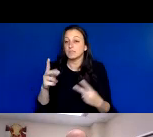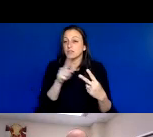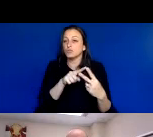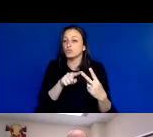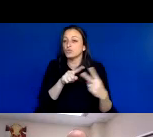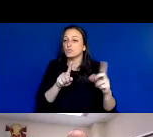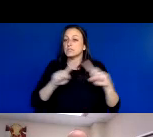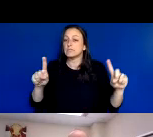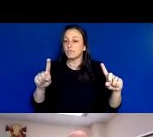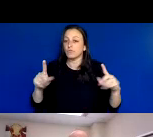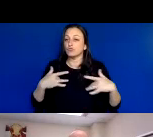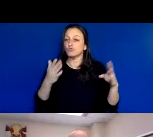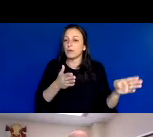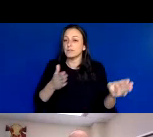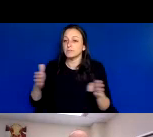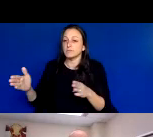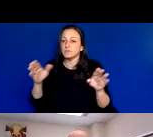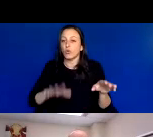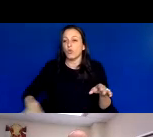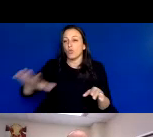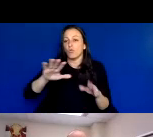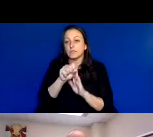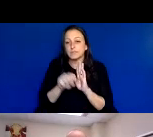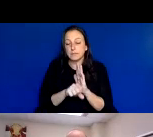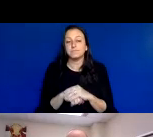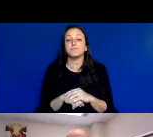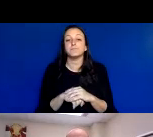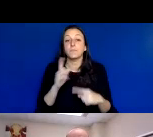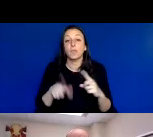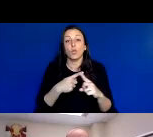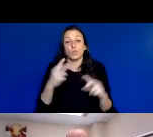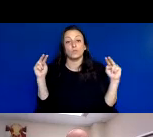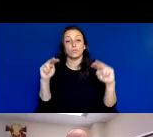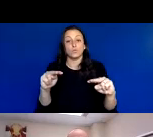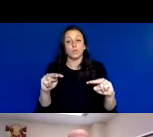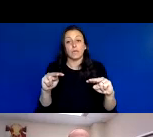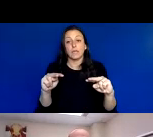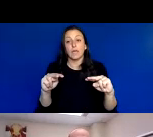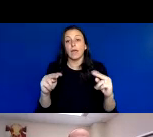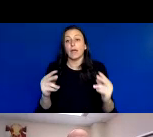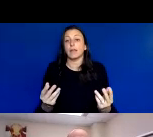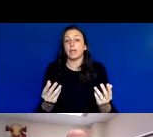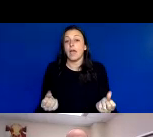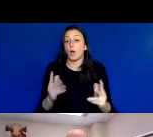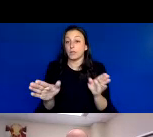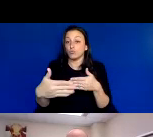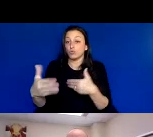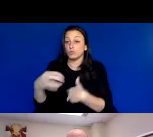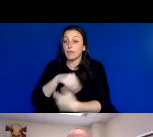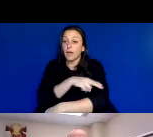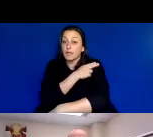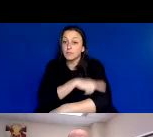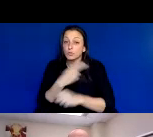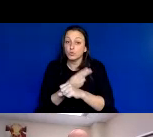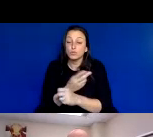trends across our state right now. And when you look at our hospital utilization, and in particular our ICU